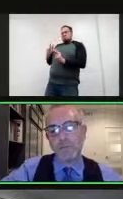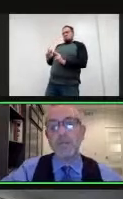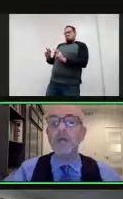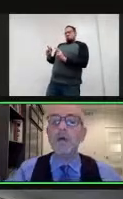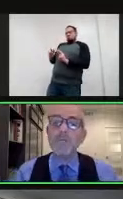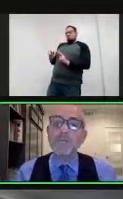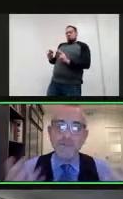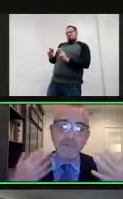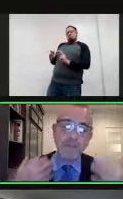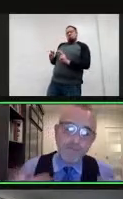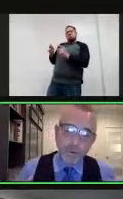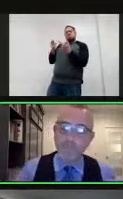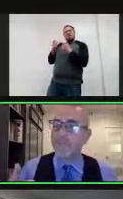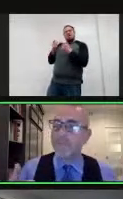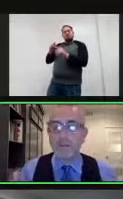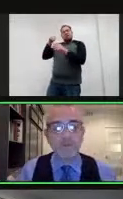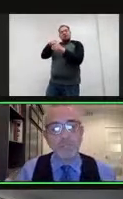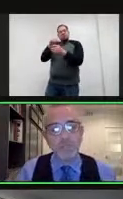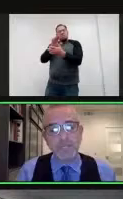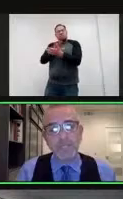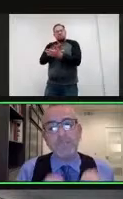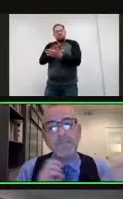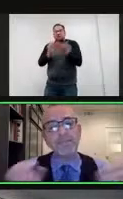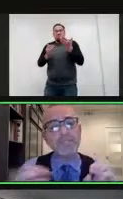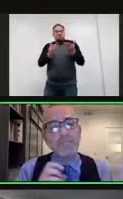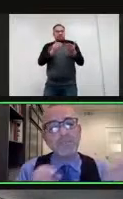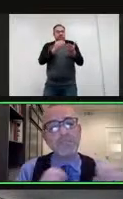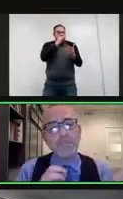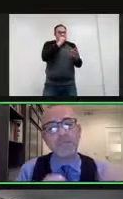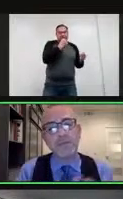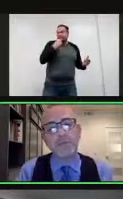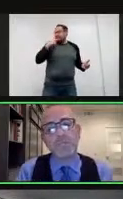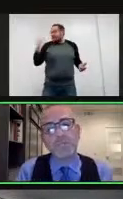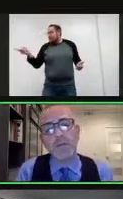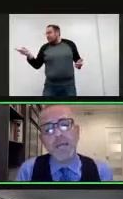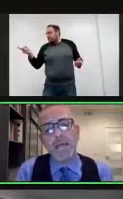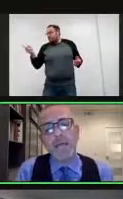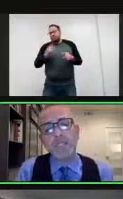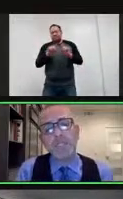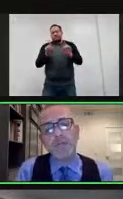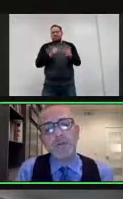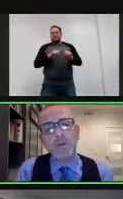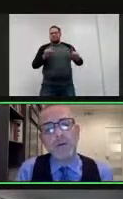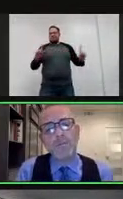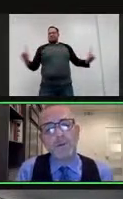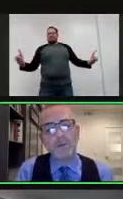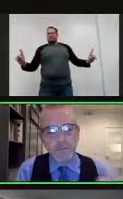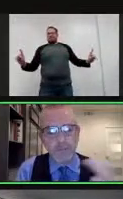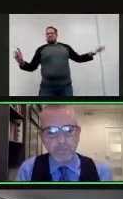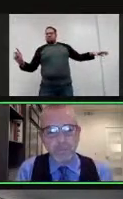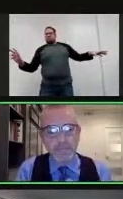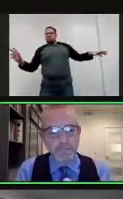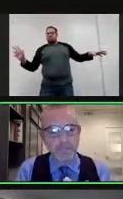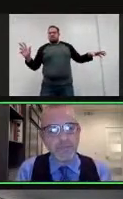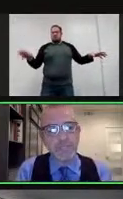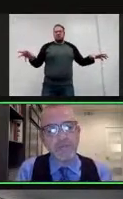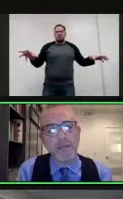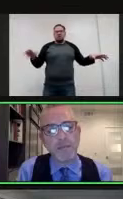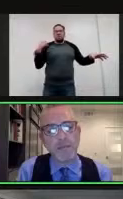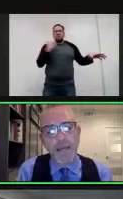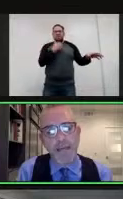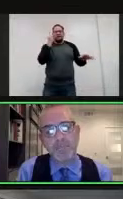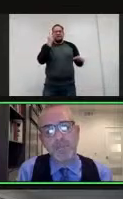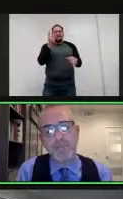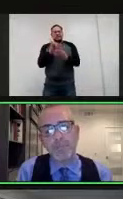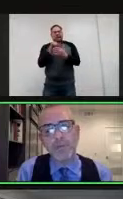in the school, which might be informed by their own students, but there seems to be a difference there. And so one of the things that we'll get to in this final,